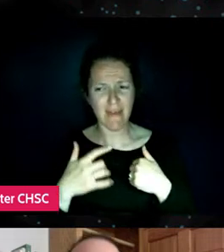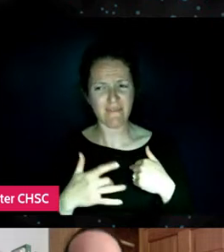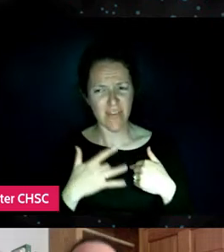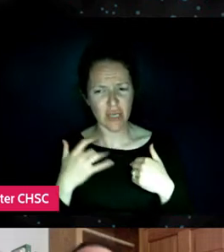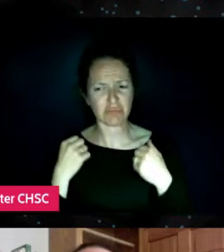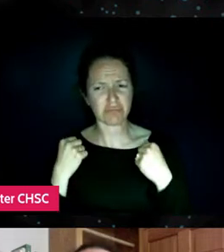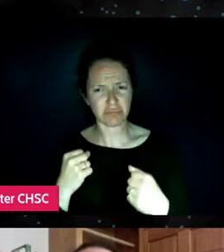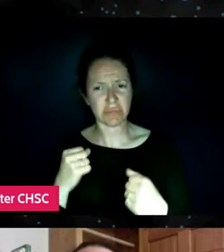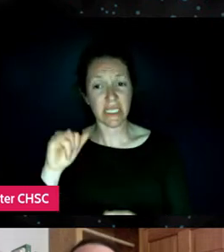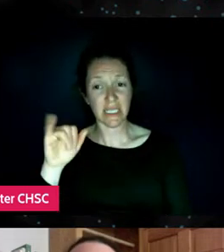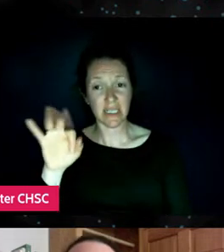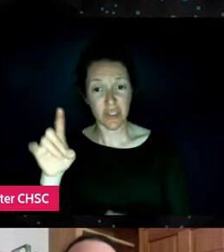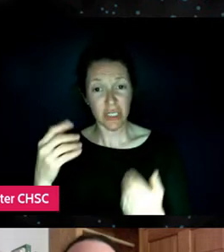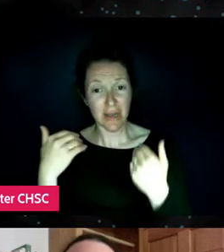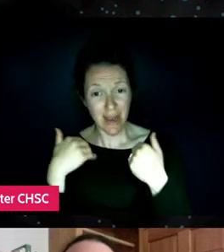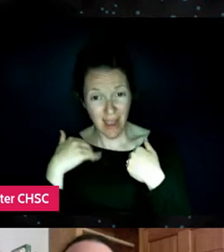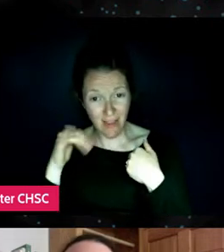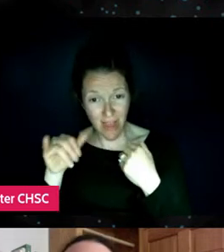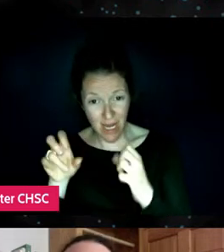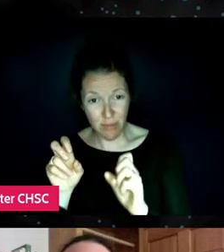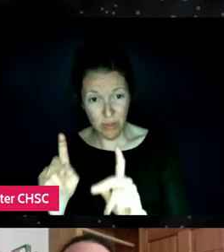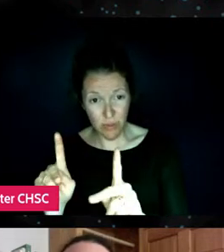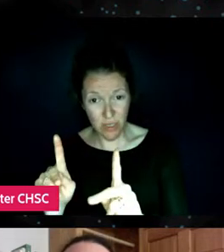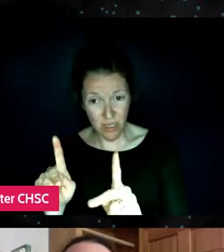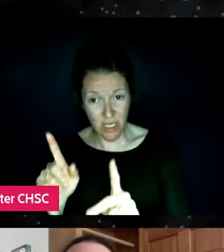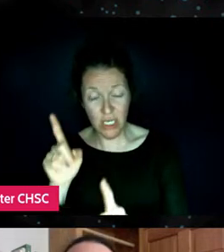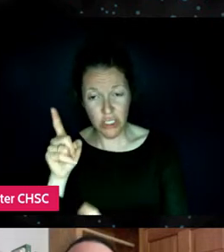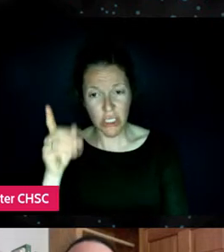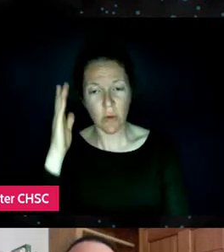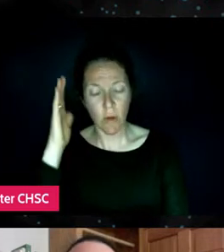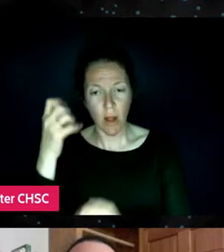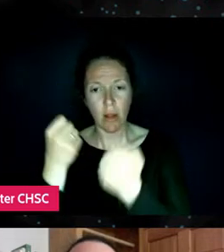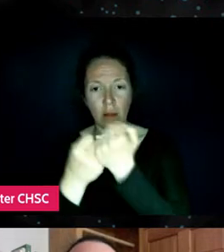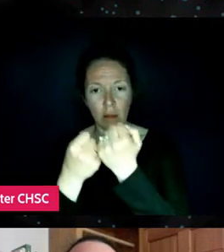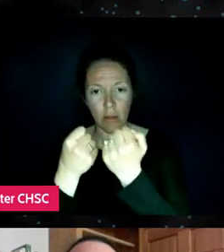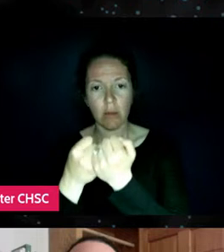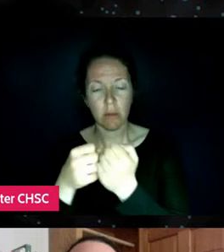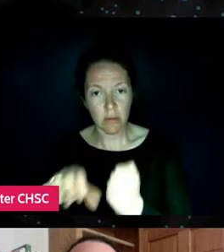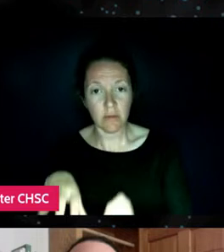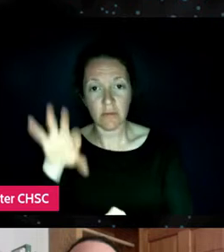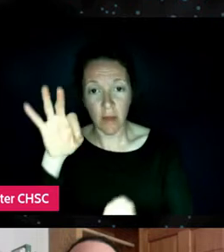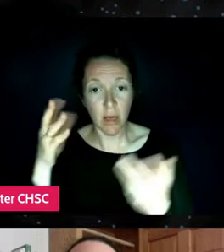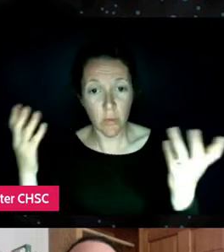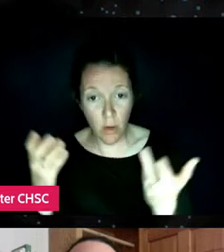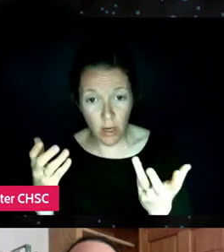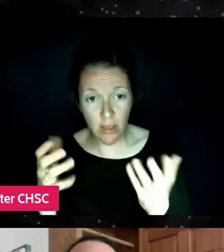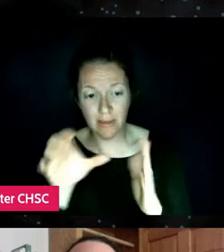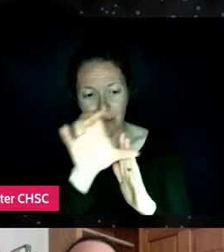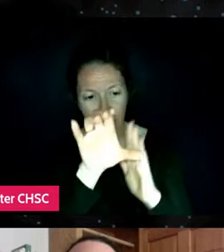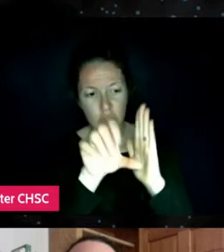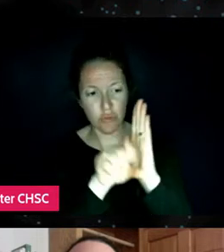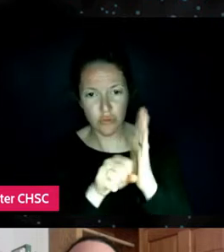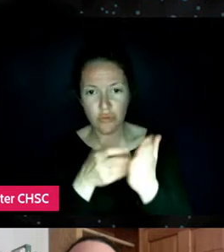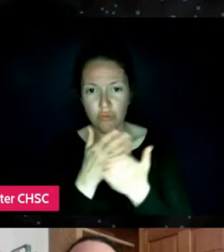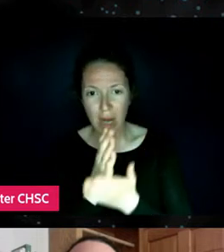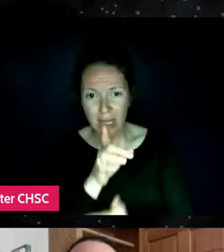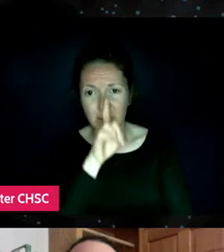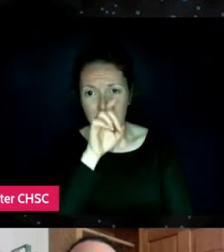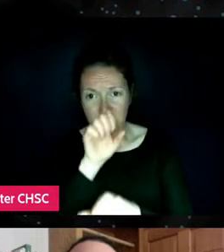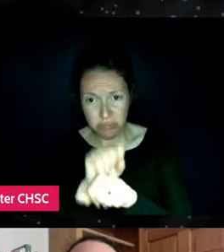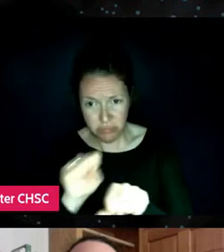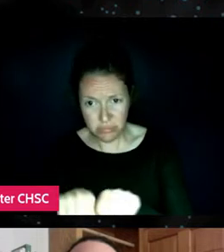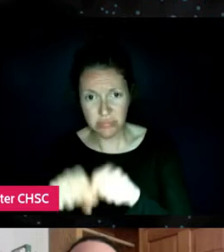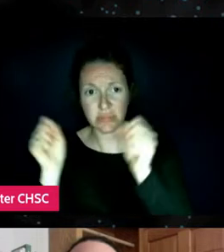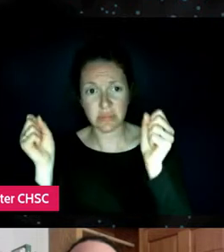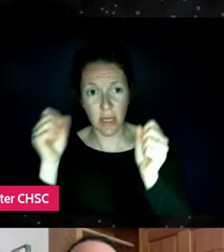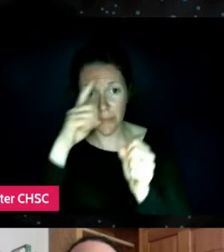if she had that opportunity, she would find that constitutional rights are in fact being violated,